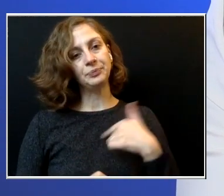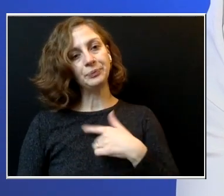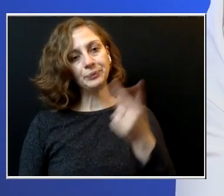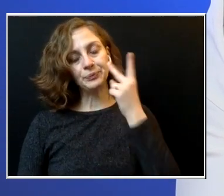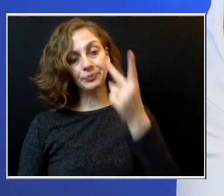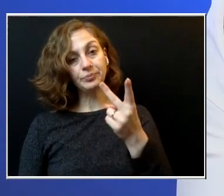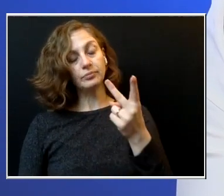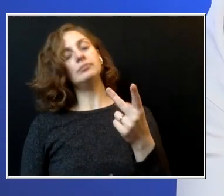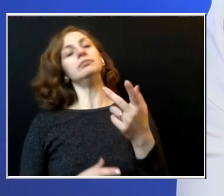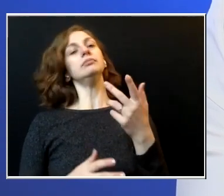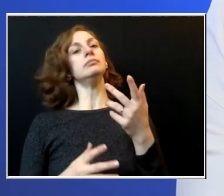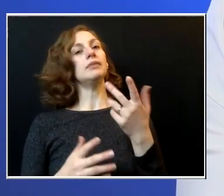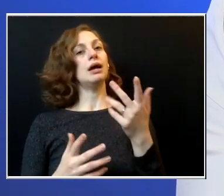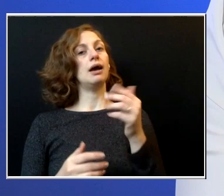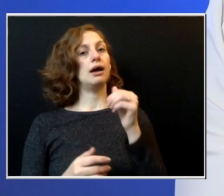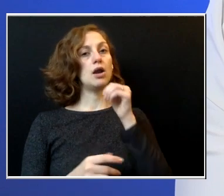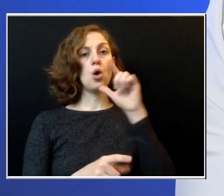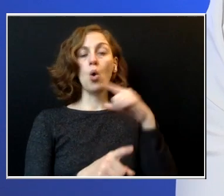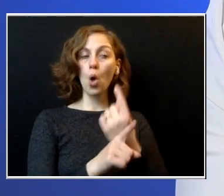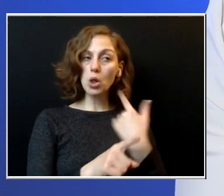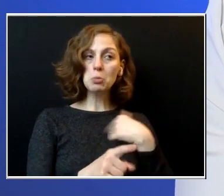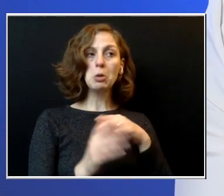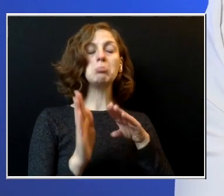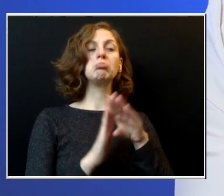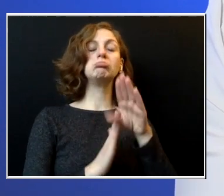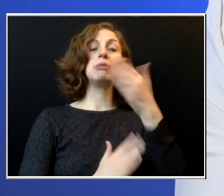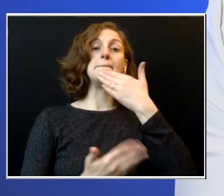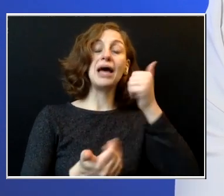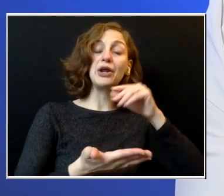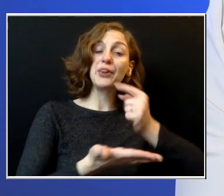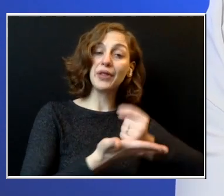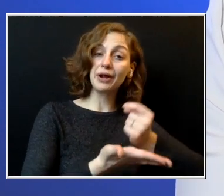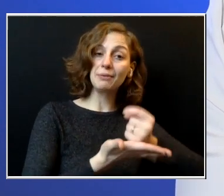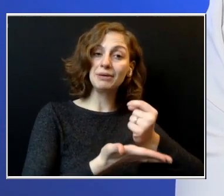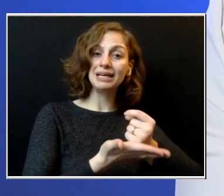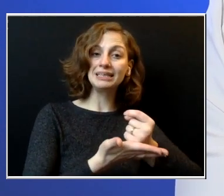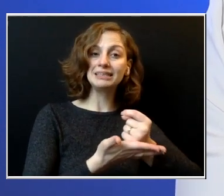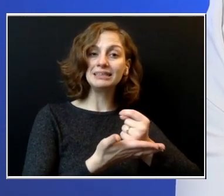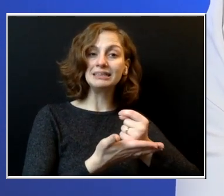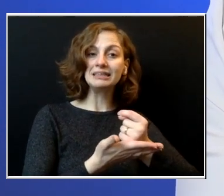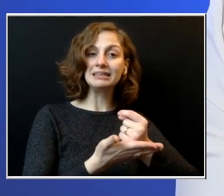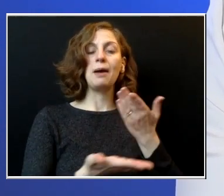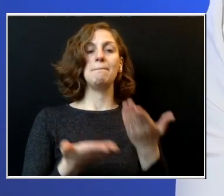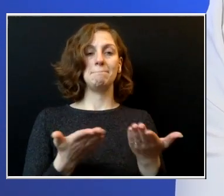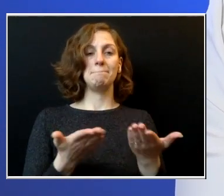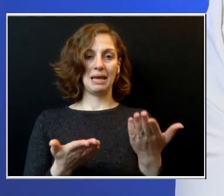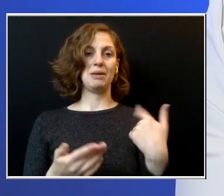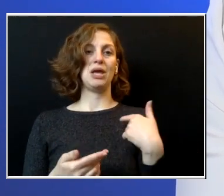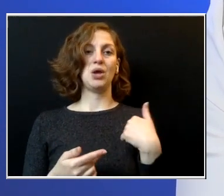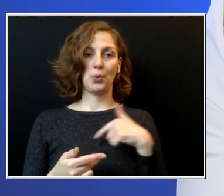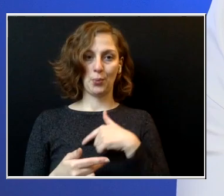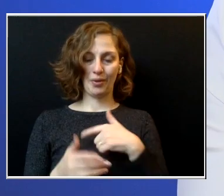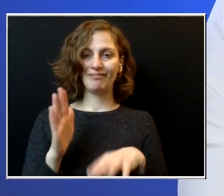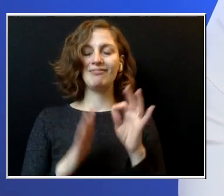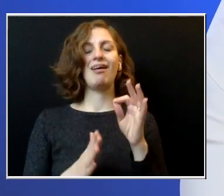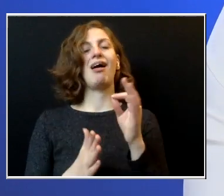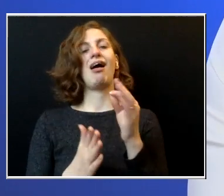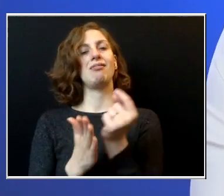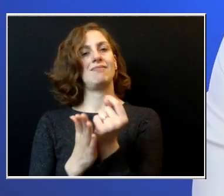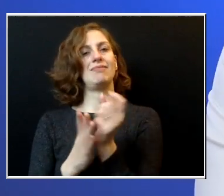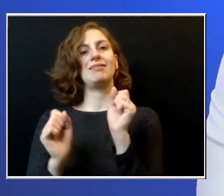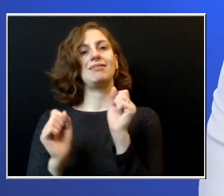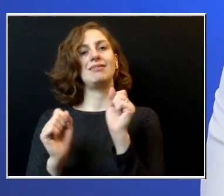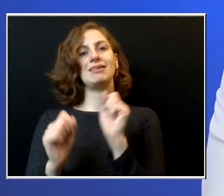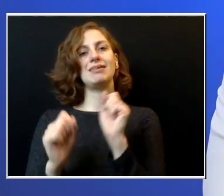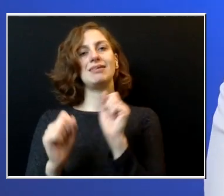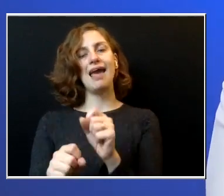therapies, better tolerated therapies, we may actually be getting some therapies that begin truly changing the course of the disease, maybe even reversing some of the